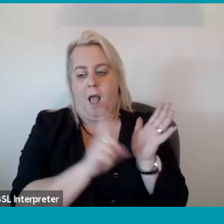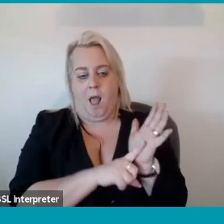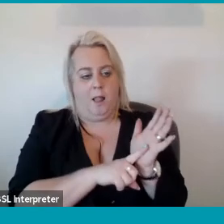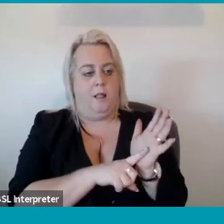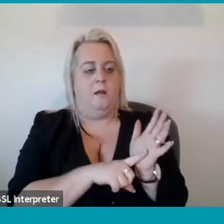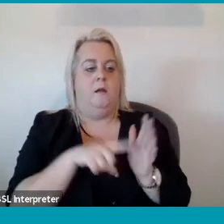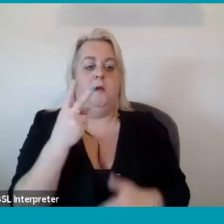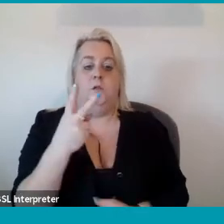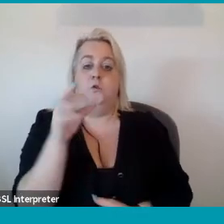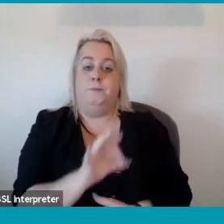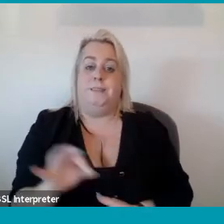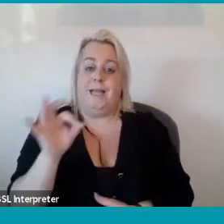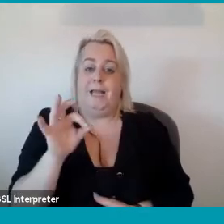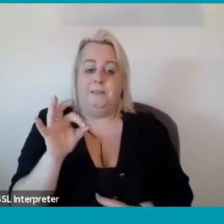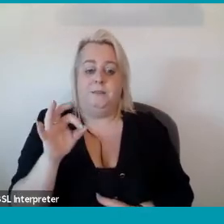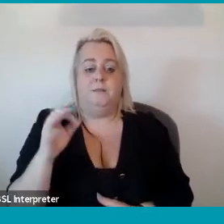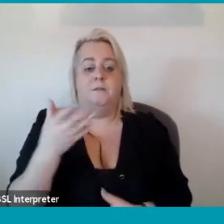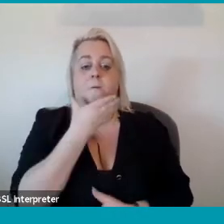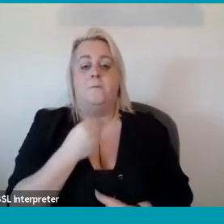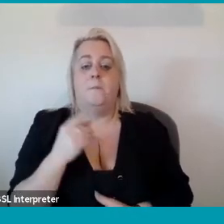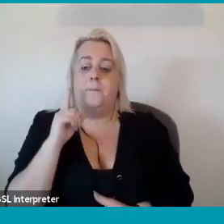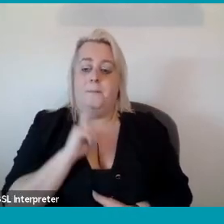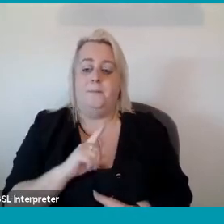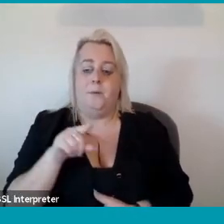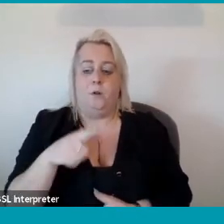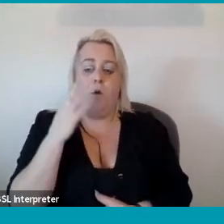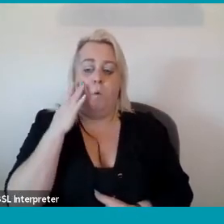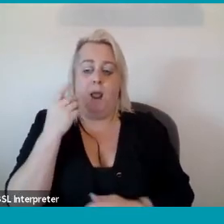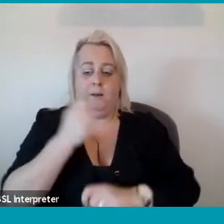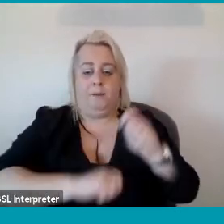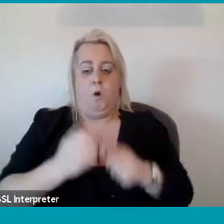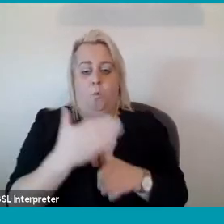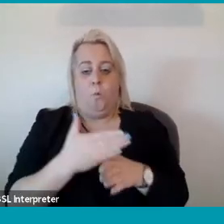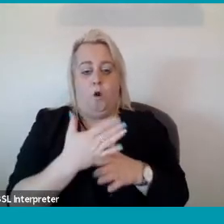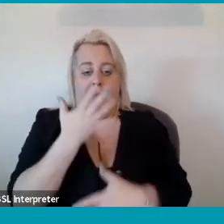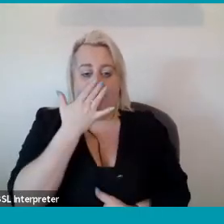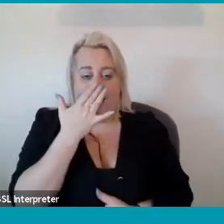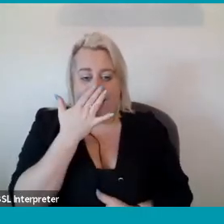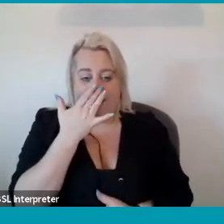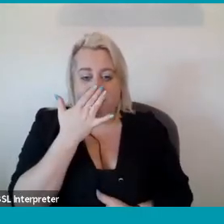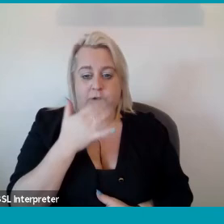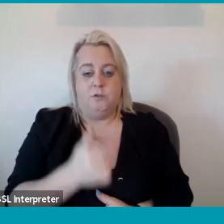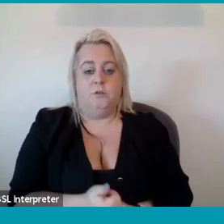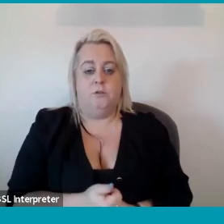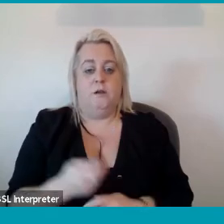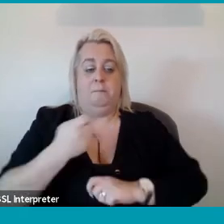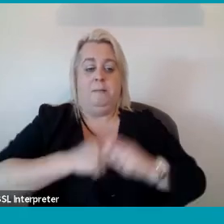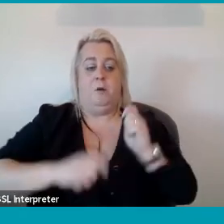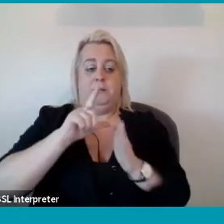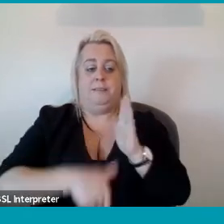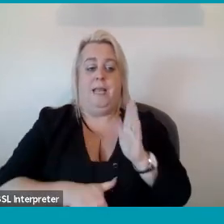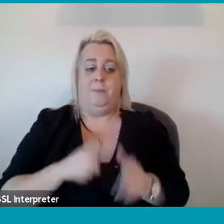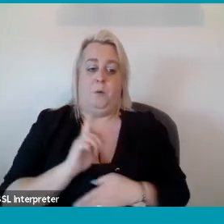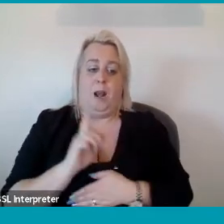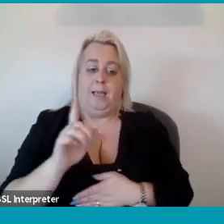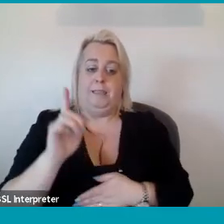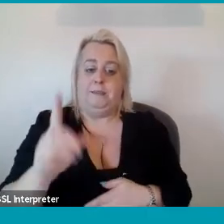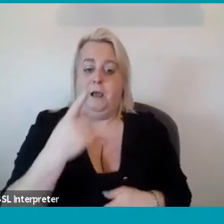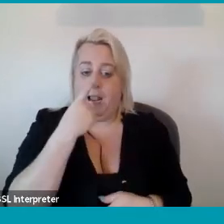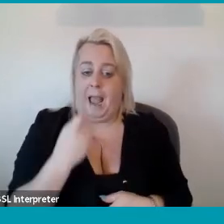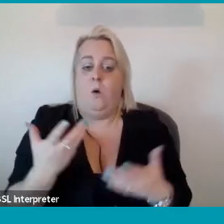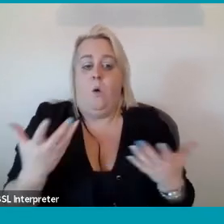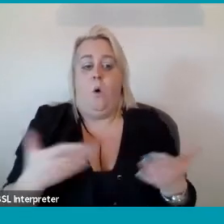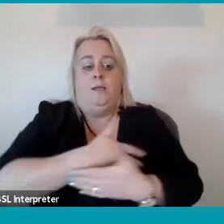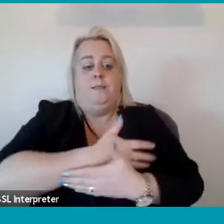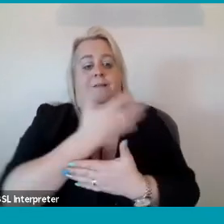become disabled or acquire a long-term health condition every year. And so people can see